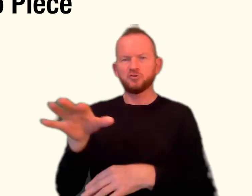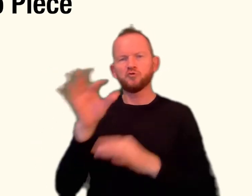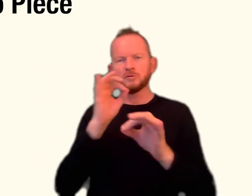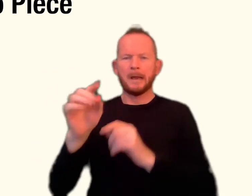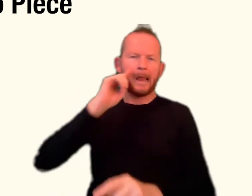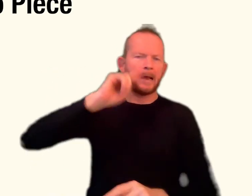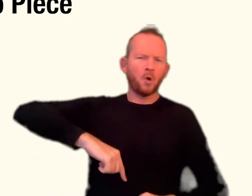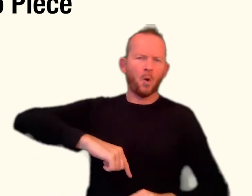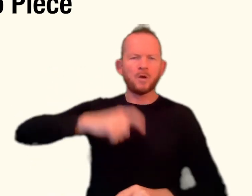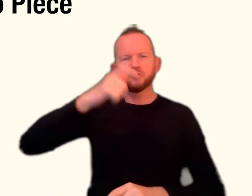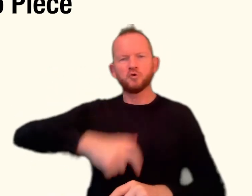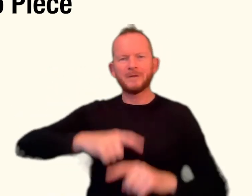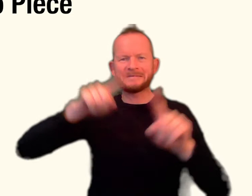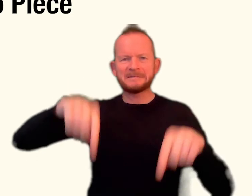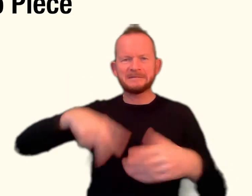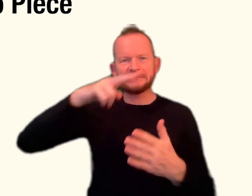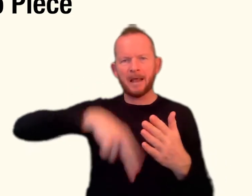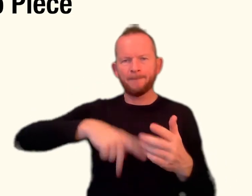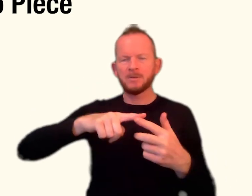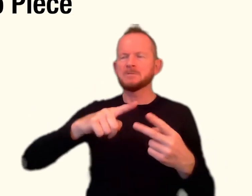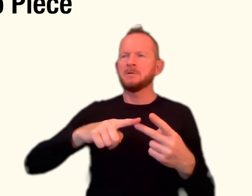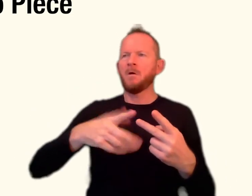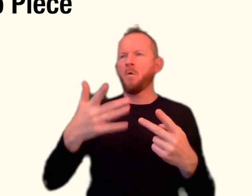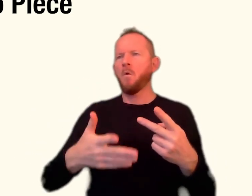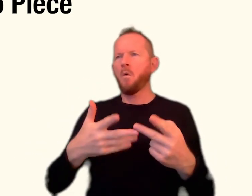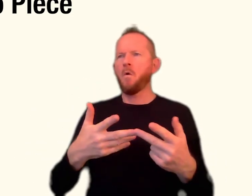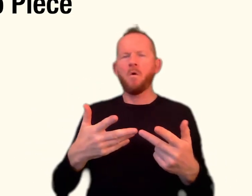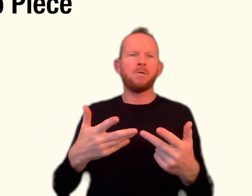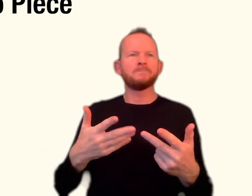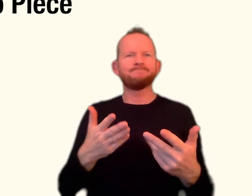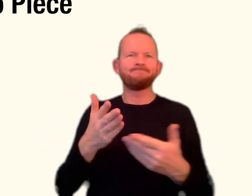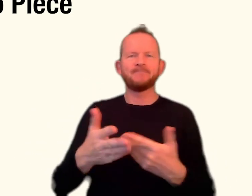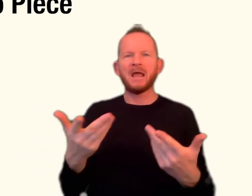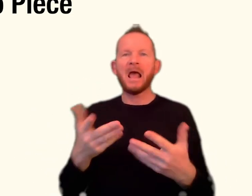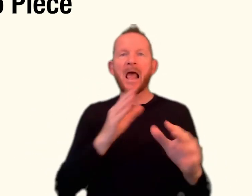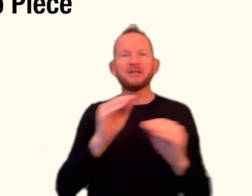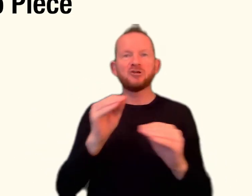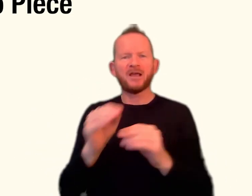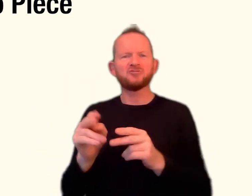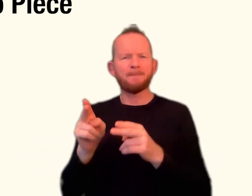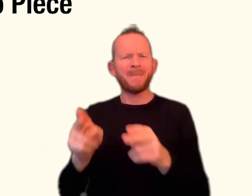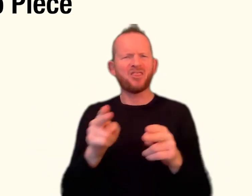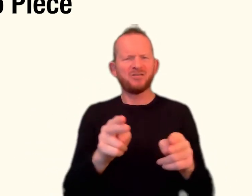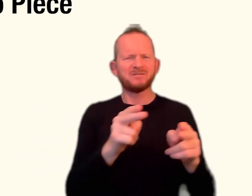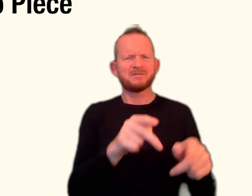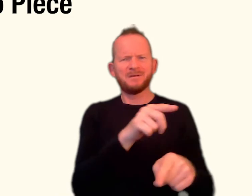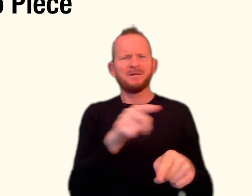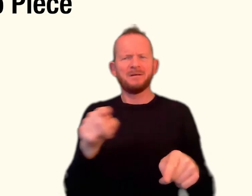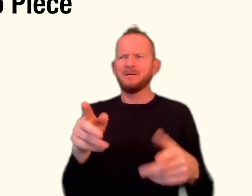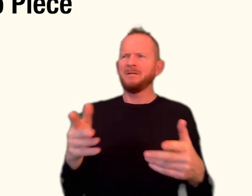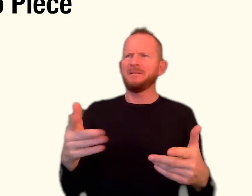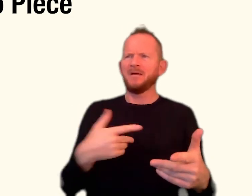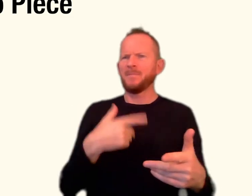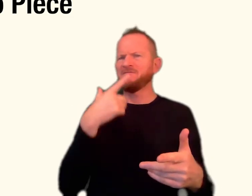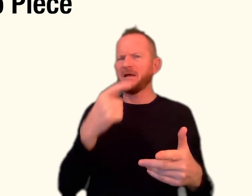ignore student statements or resorting to education methods that have